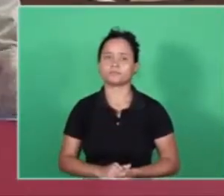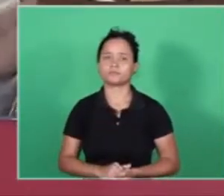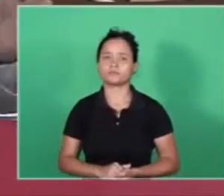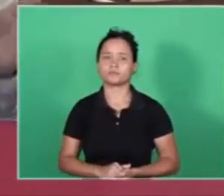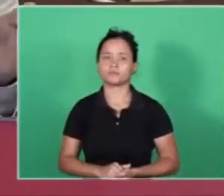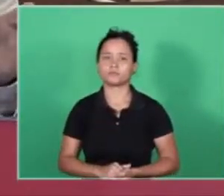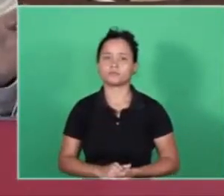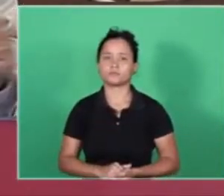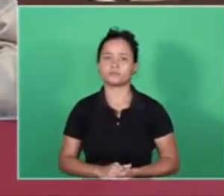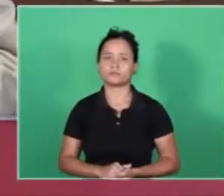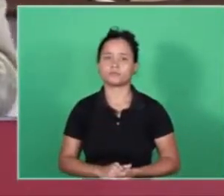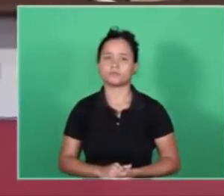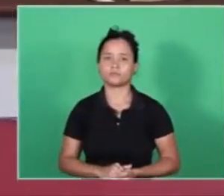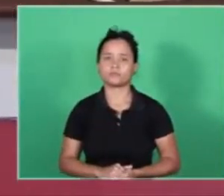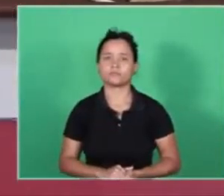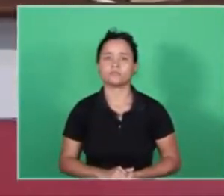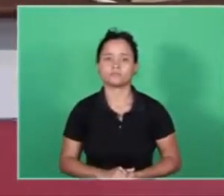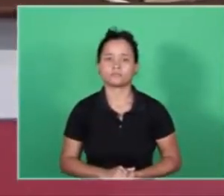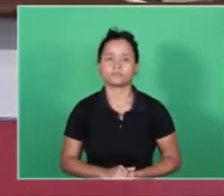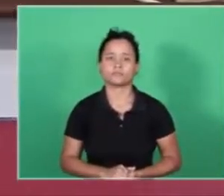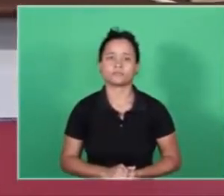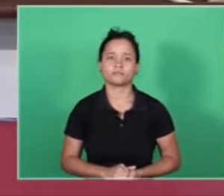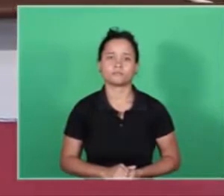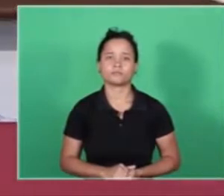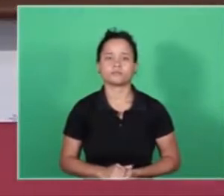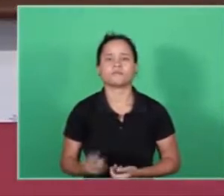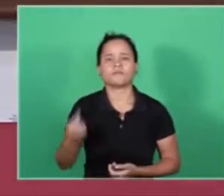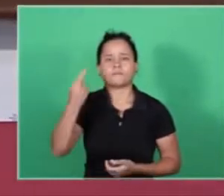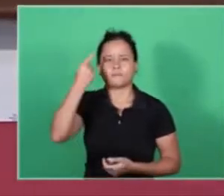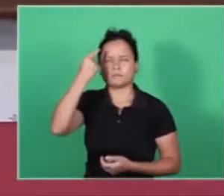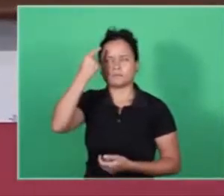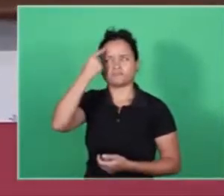this phrase, I think, therefore I am.